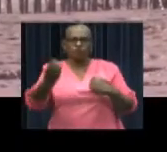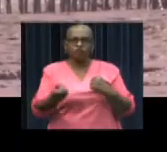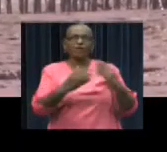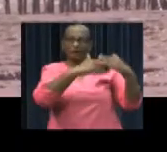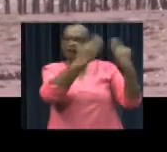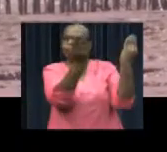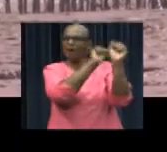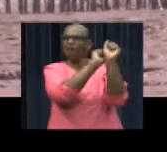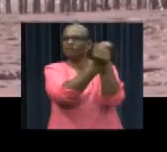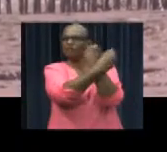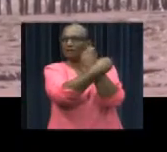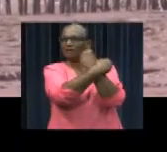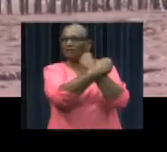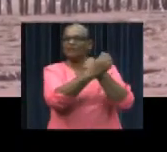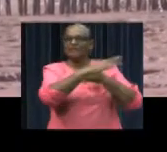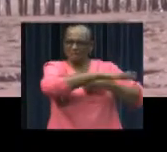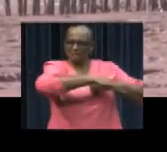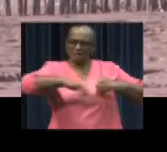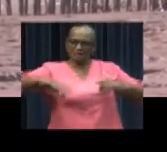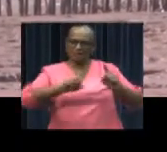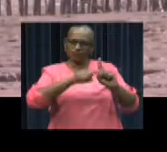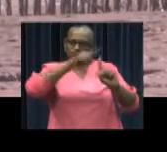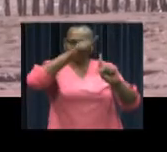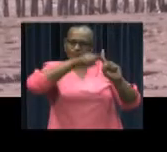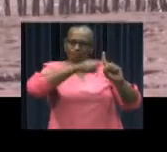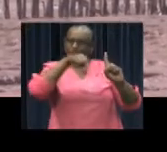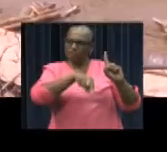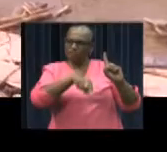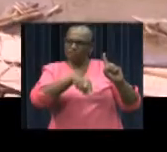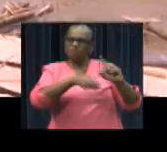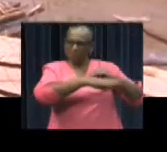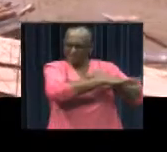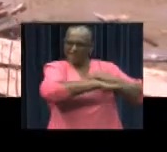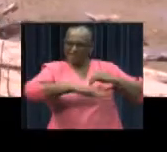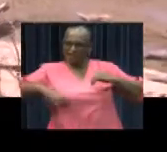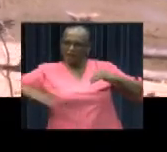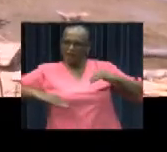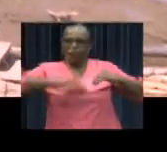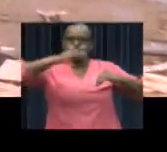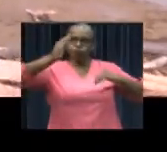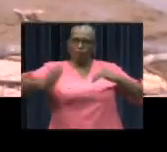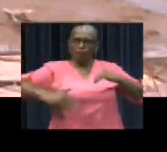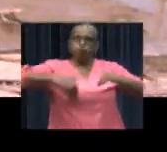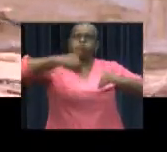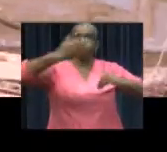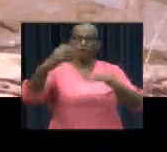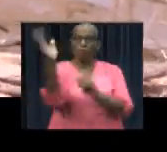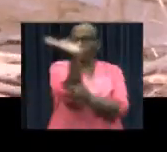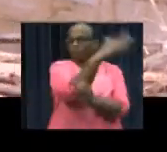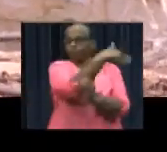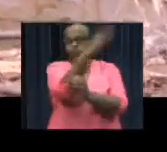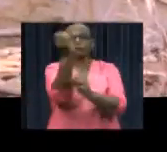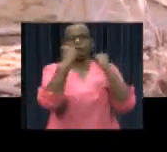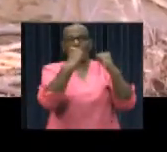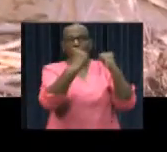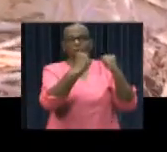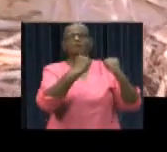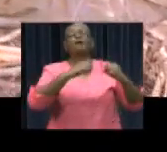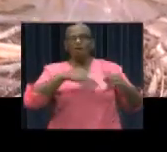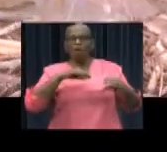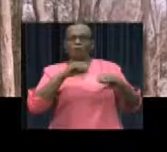climate change, the sea level rises and the waves from the sea become higher and the wind got